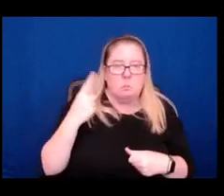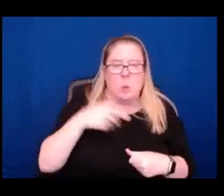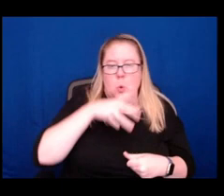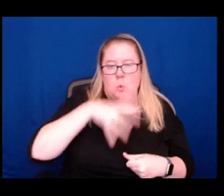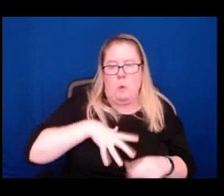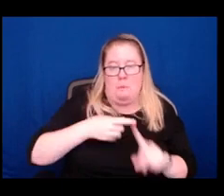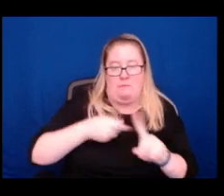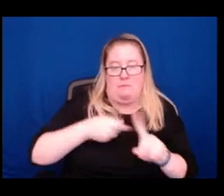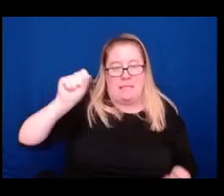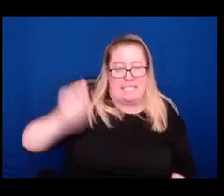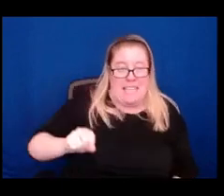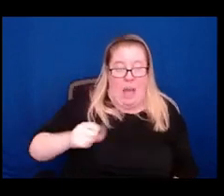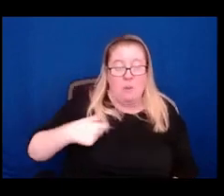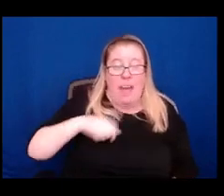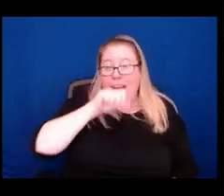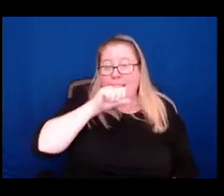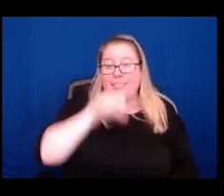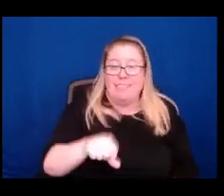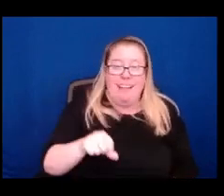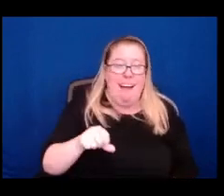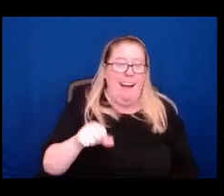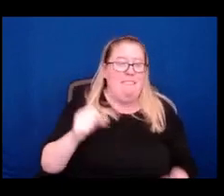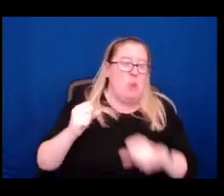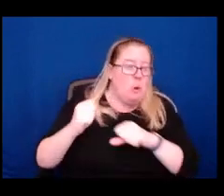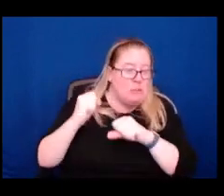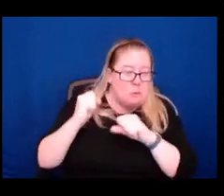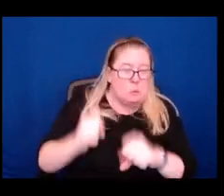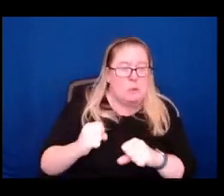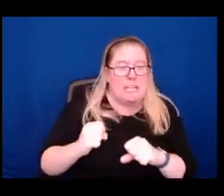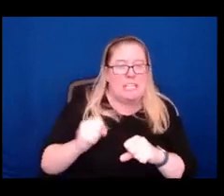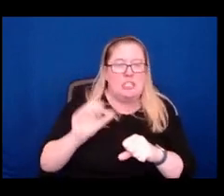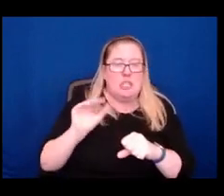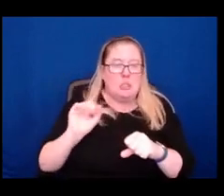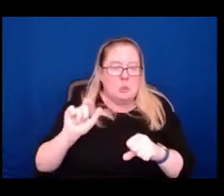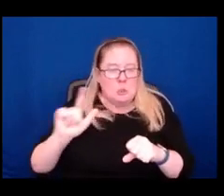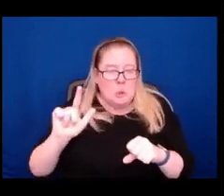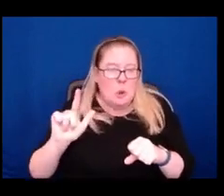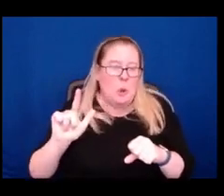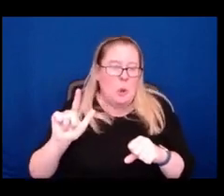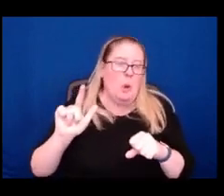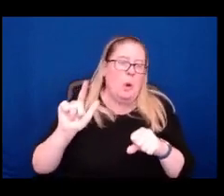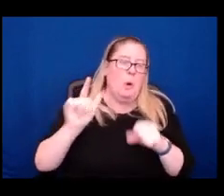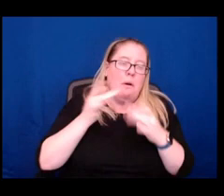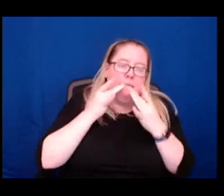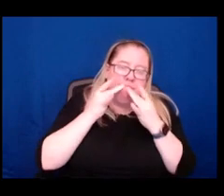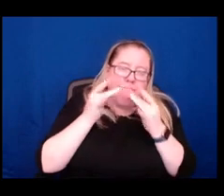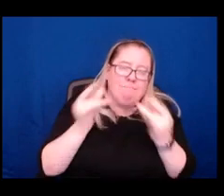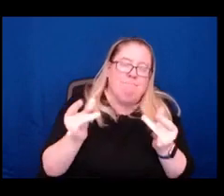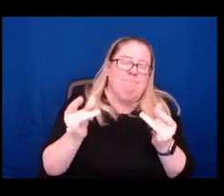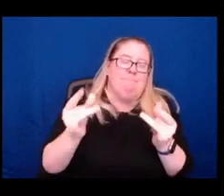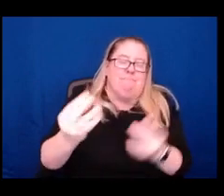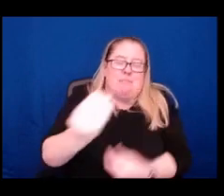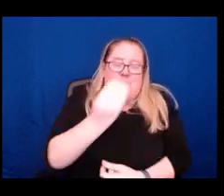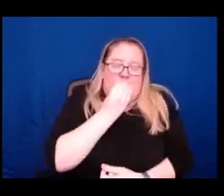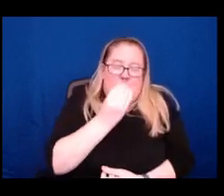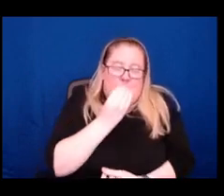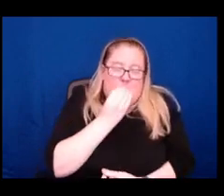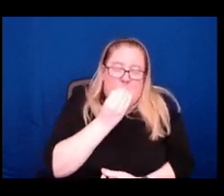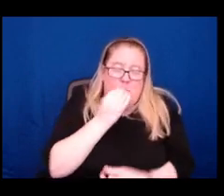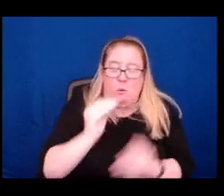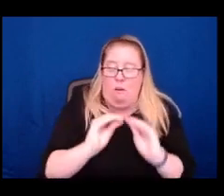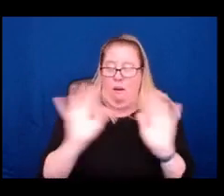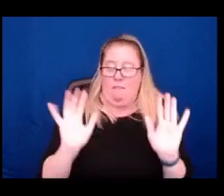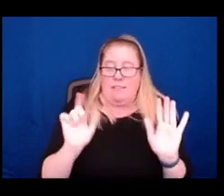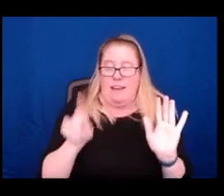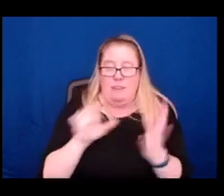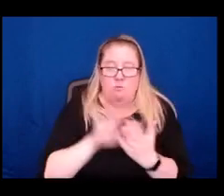the South, I love those rich and soulful and super flavorful foods. So I was clear that I needed to